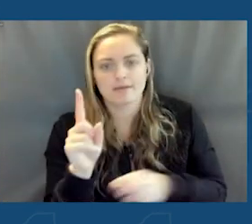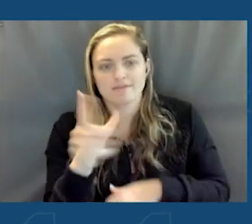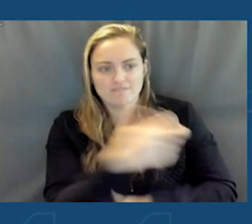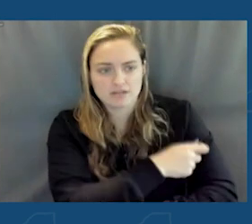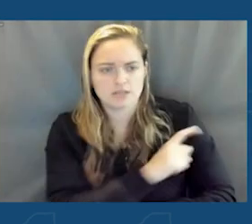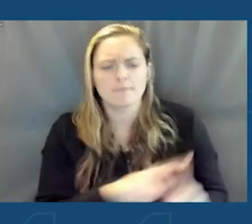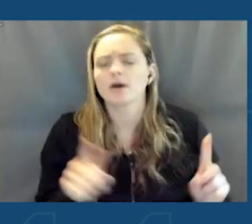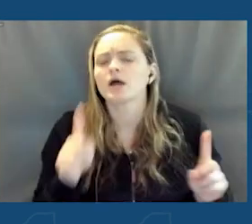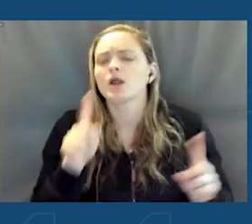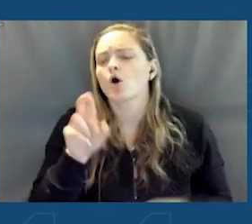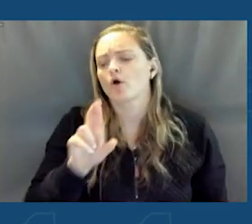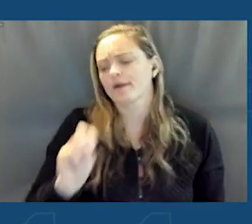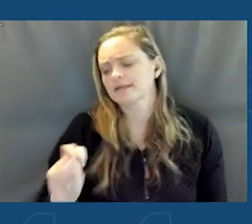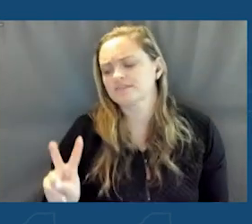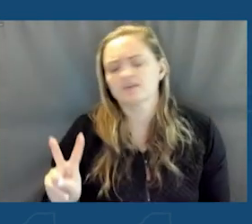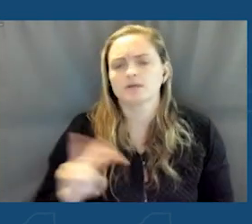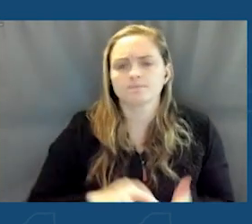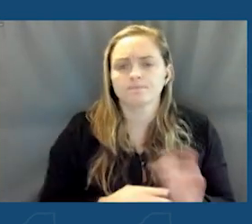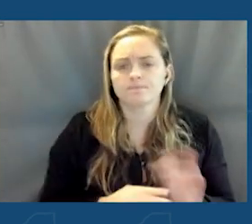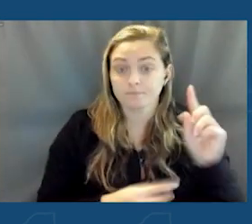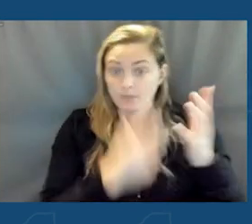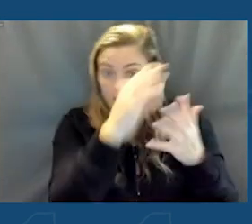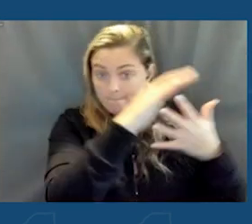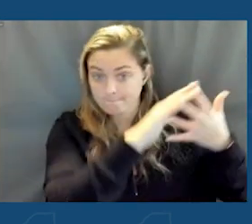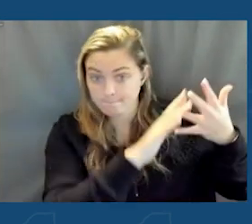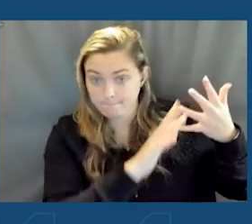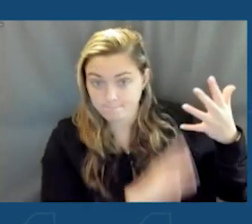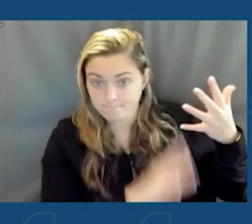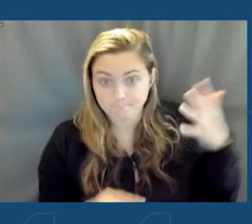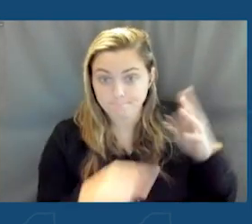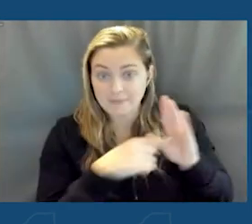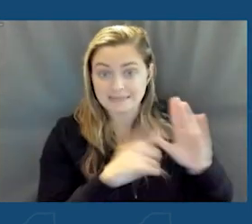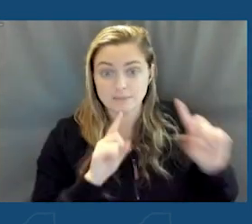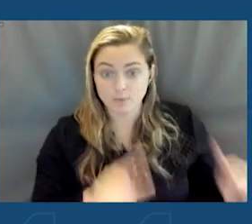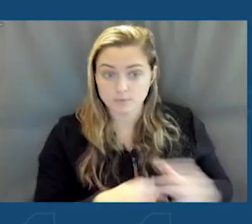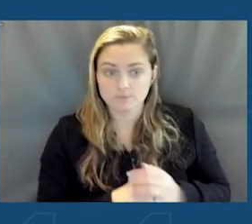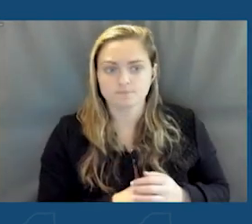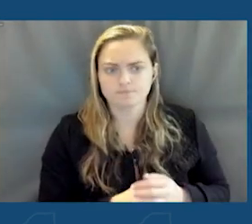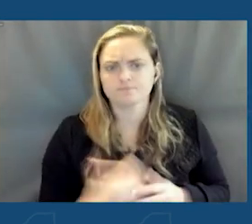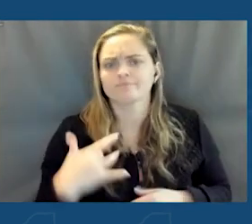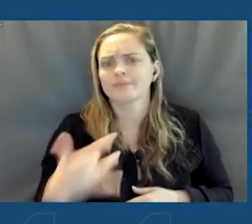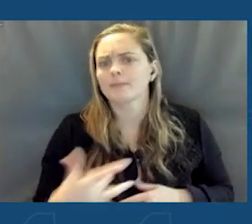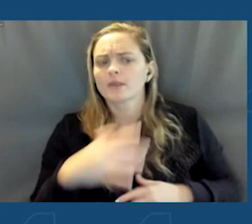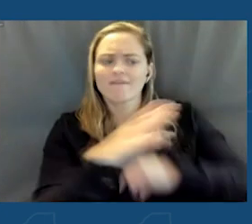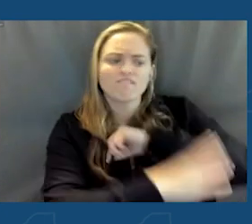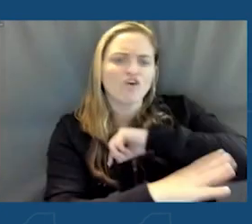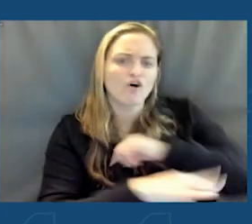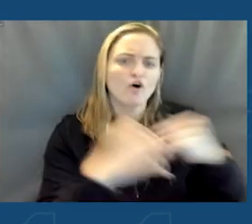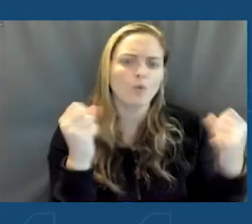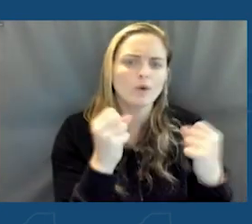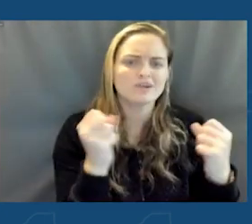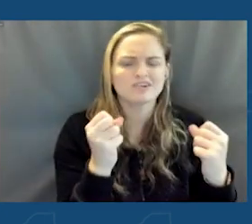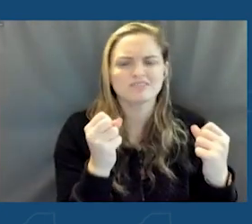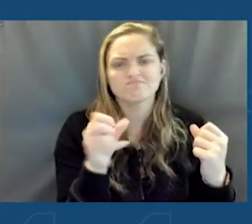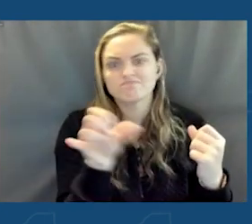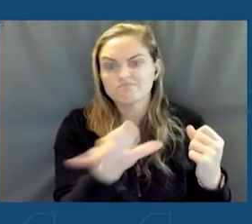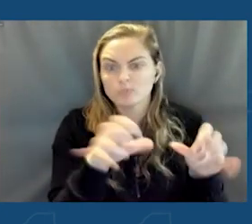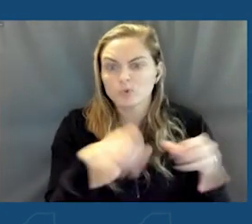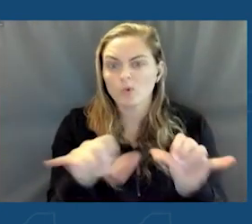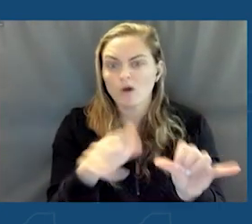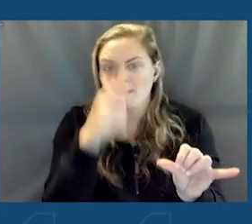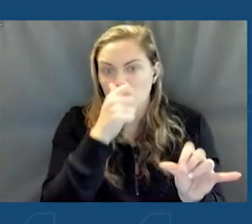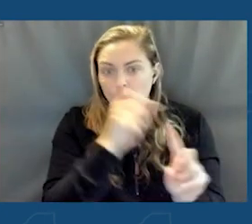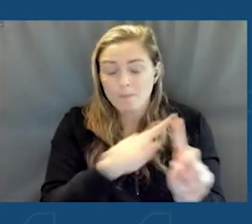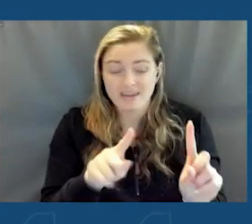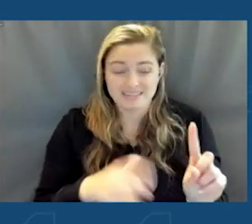what RSV is. These are the symptoms. I want parents to be aware of them, usually fall and winter. It's like a common cold, but it does hit